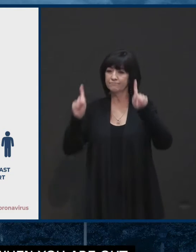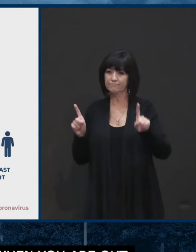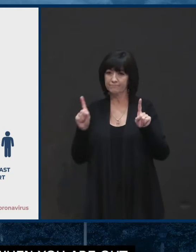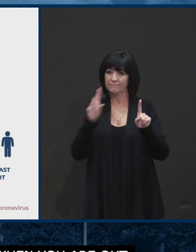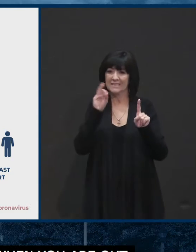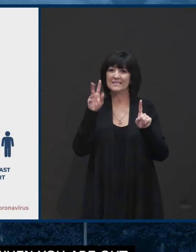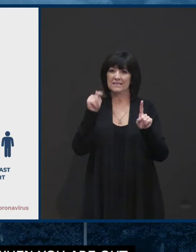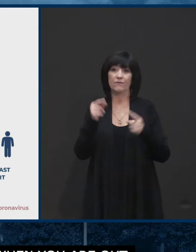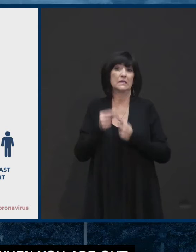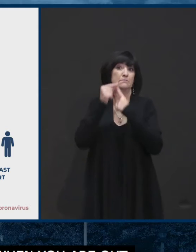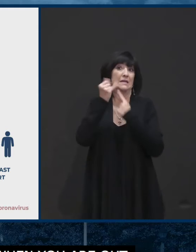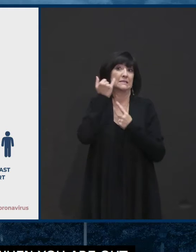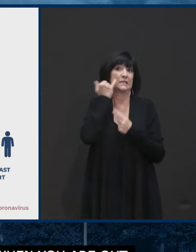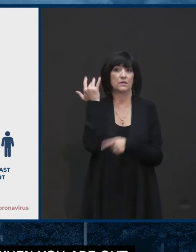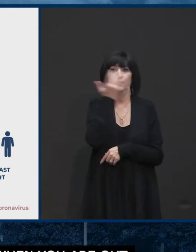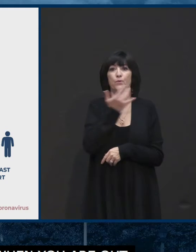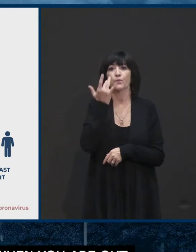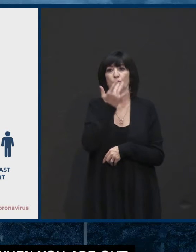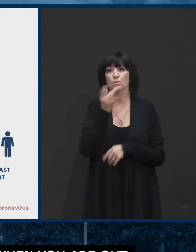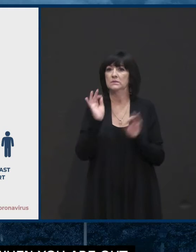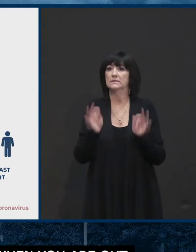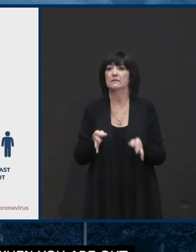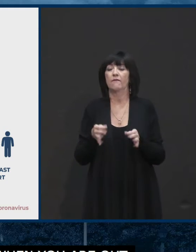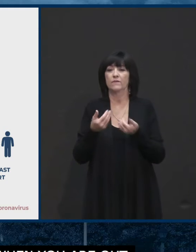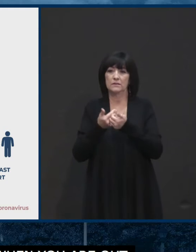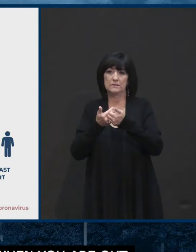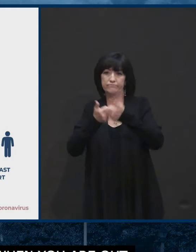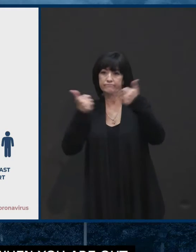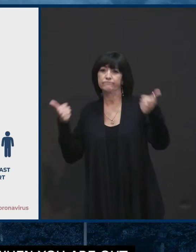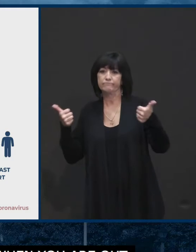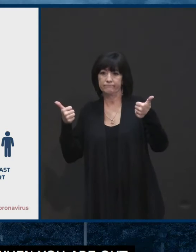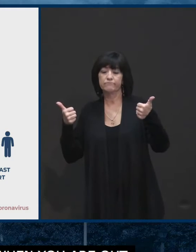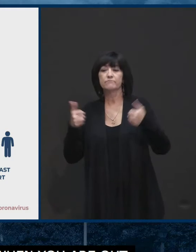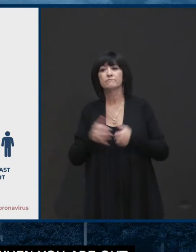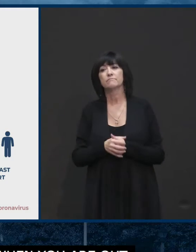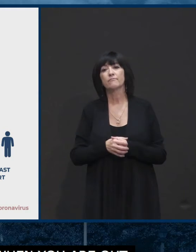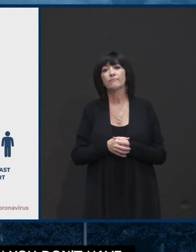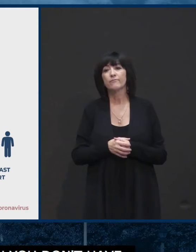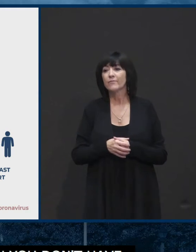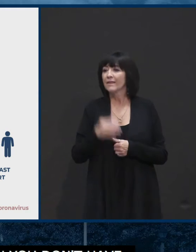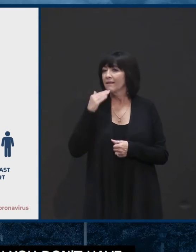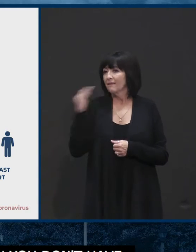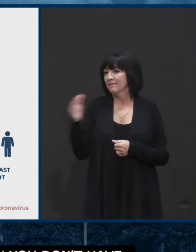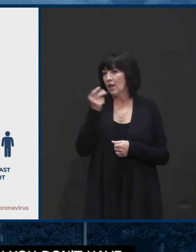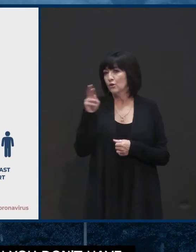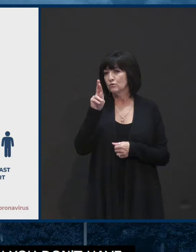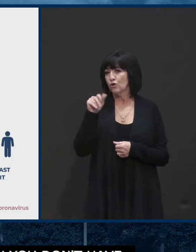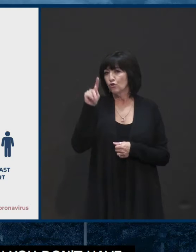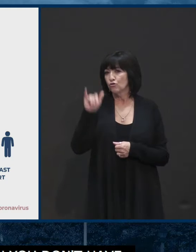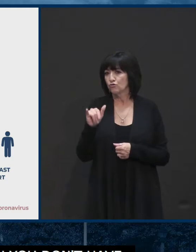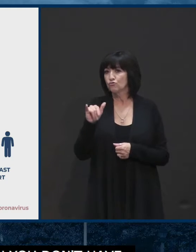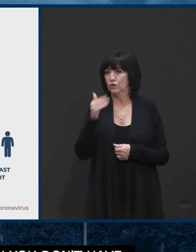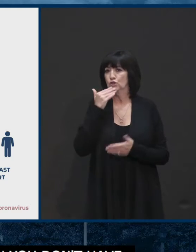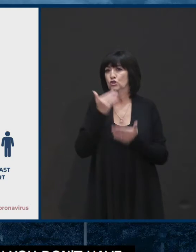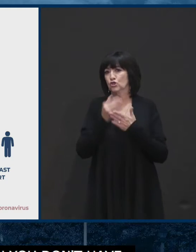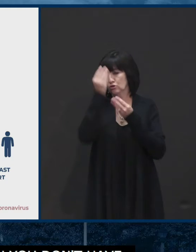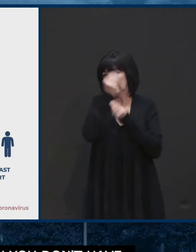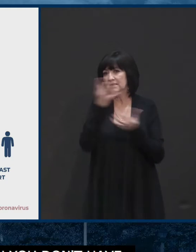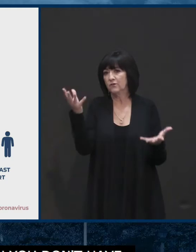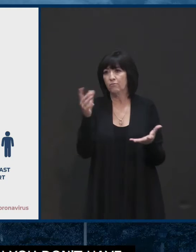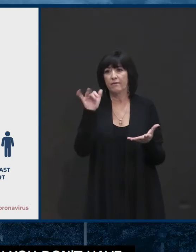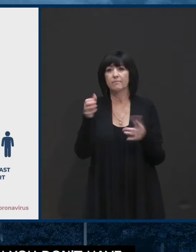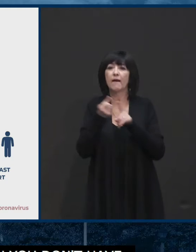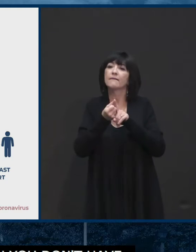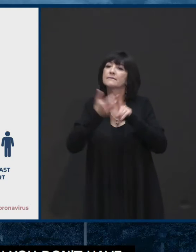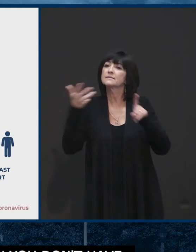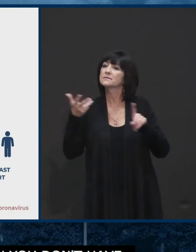on. And with that, I'm going to hand it back to the governor. So thank you, Dr. Rattay. Some really good information there with the expanded data